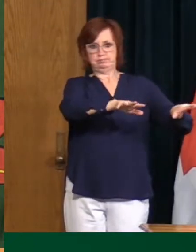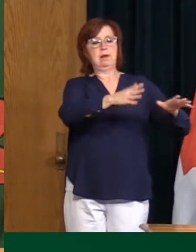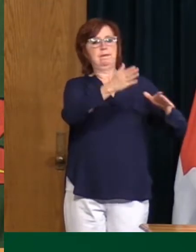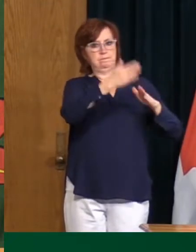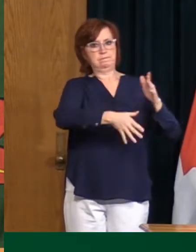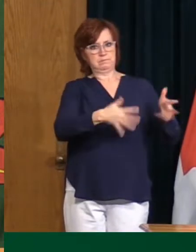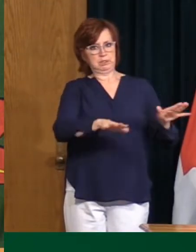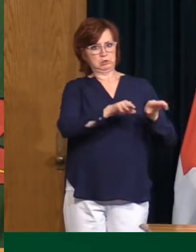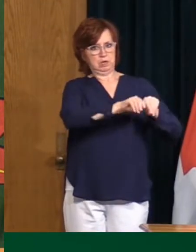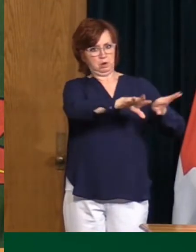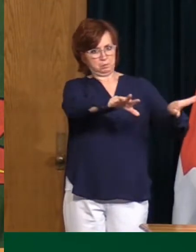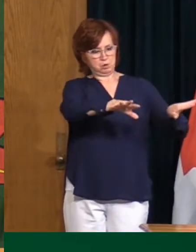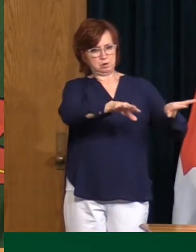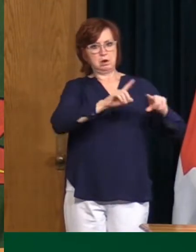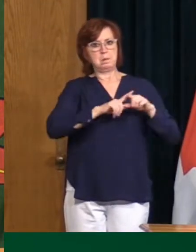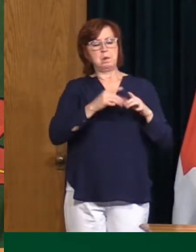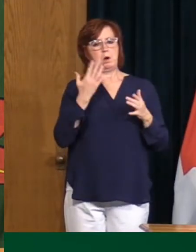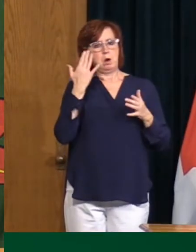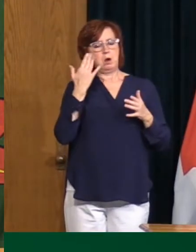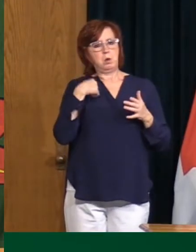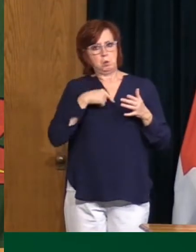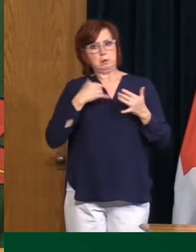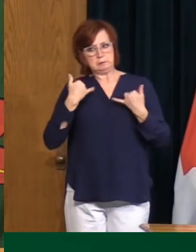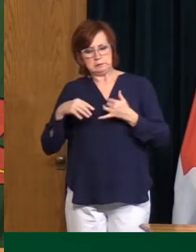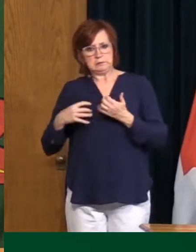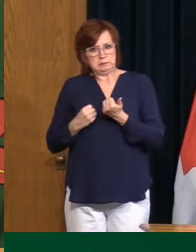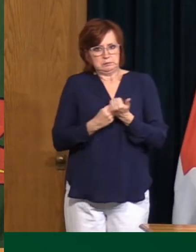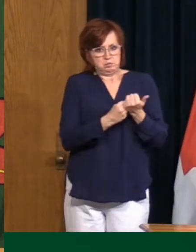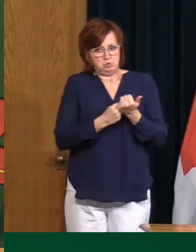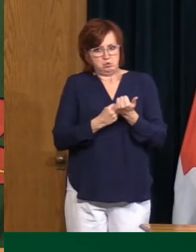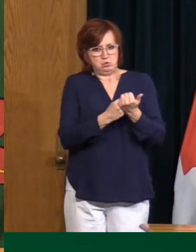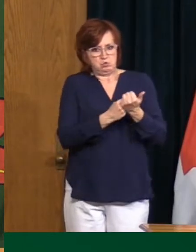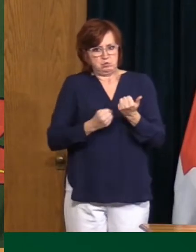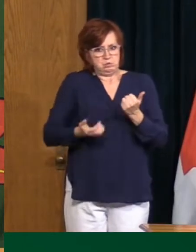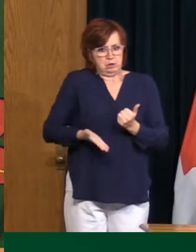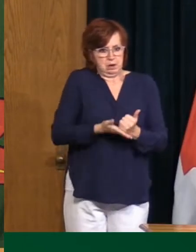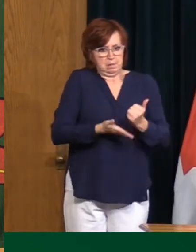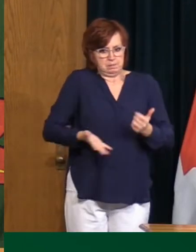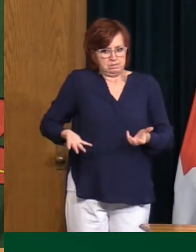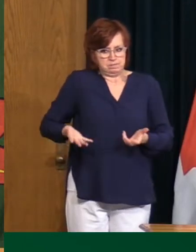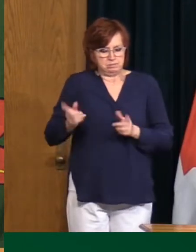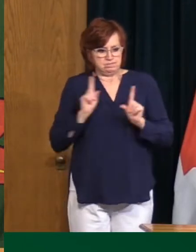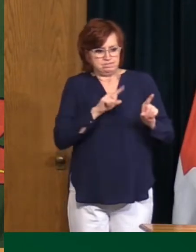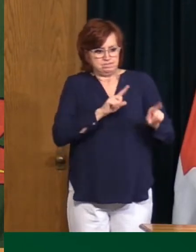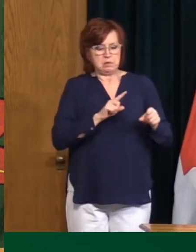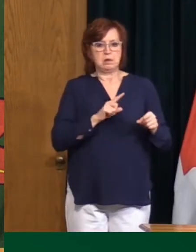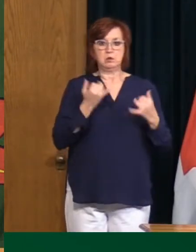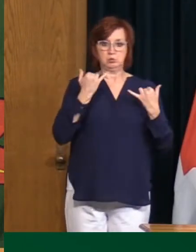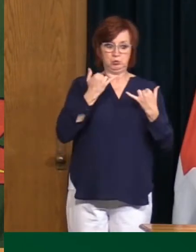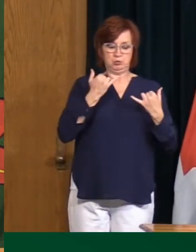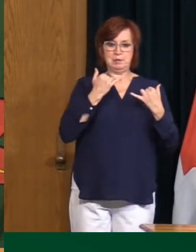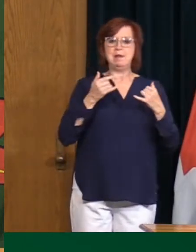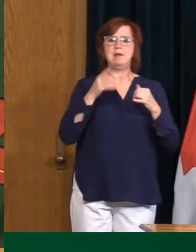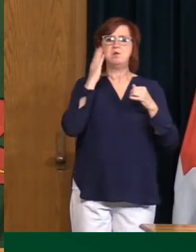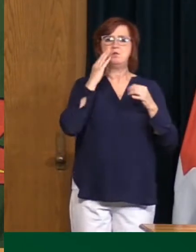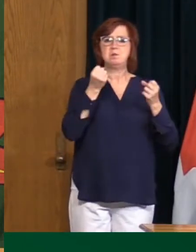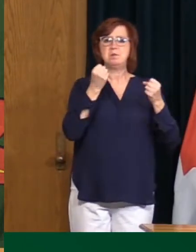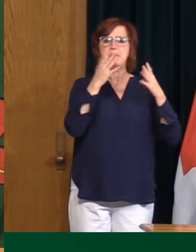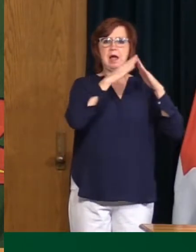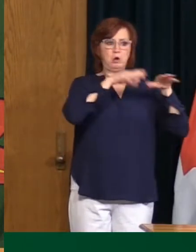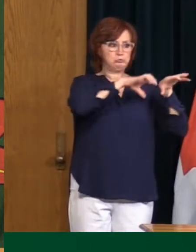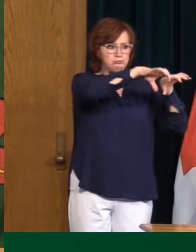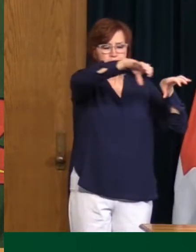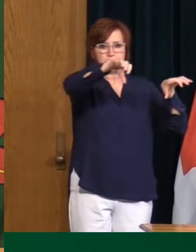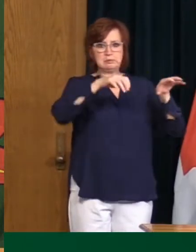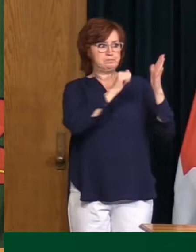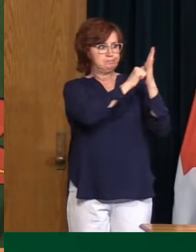spread and bringing supports to that community. Door-to-door active case finding in Loche will be completed today, but we will remain vigilant on